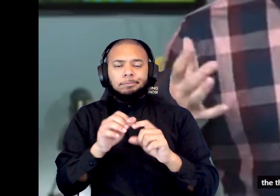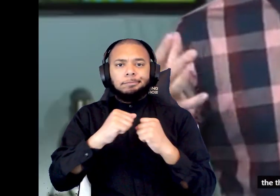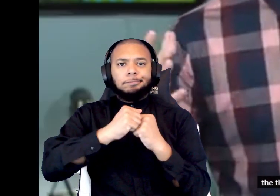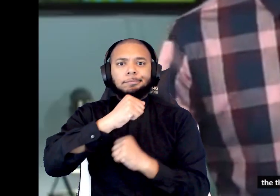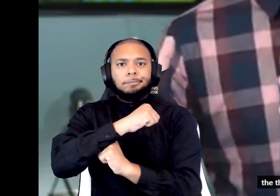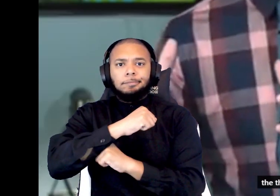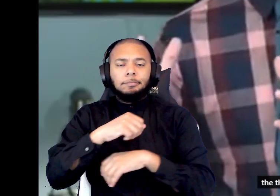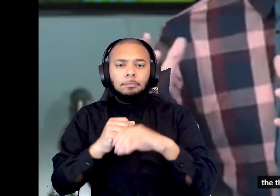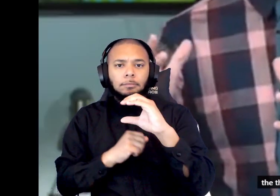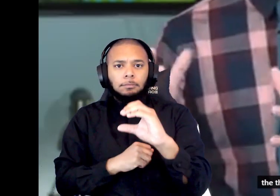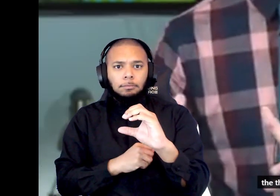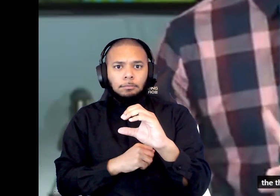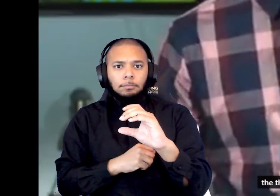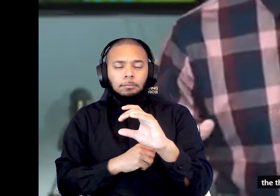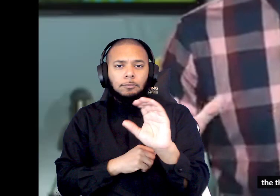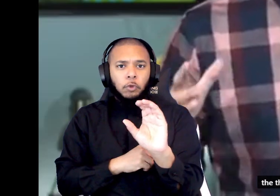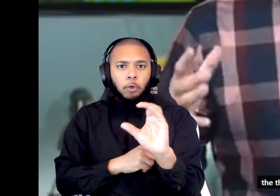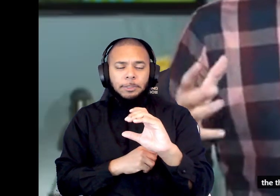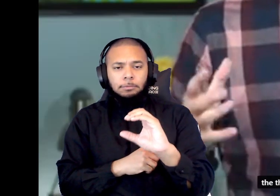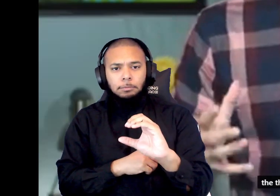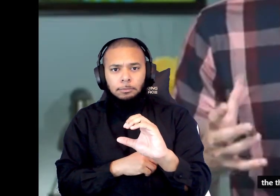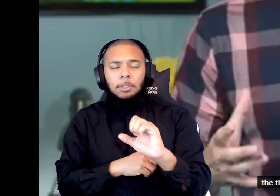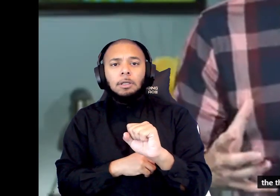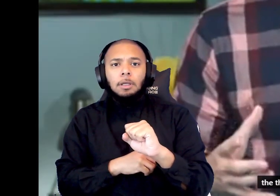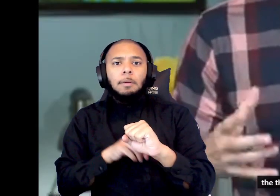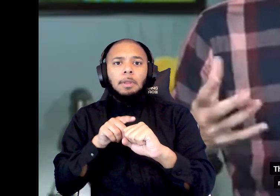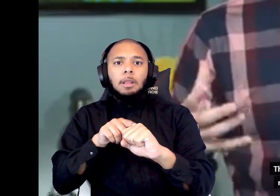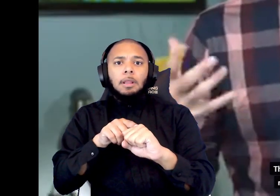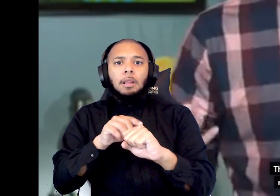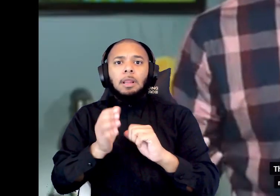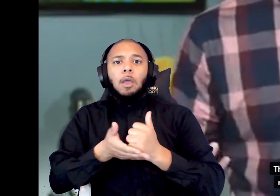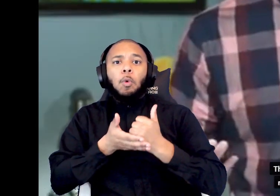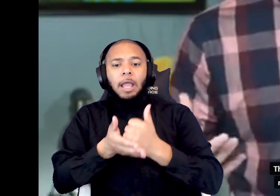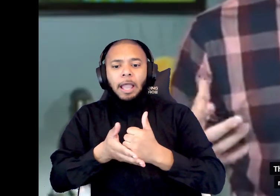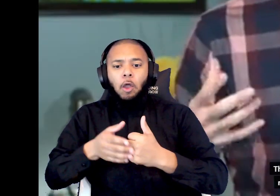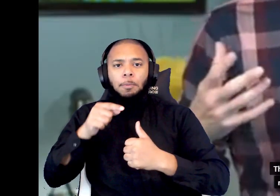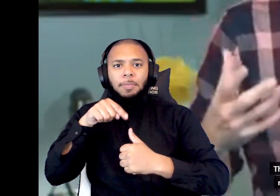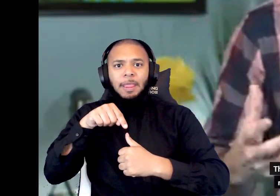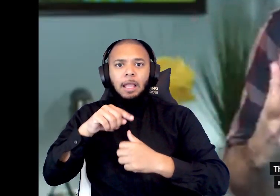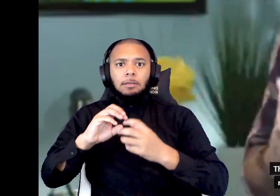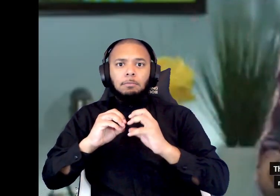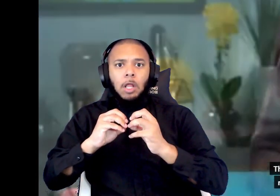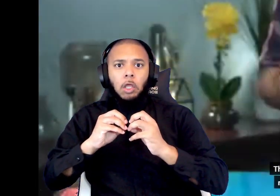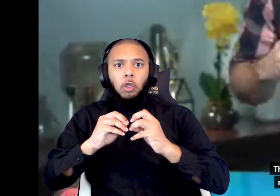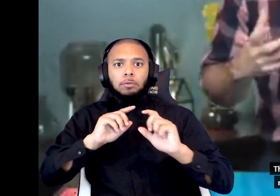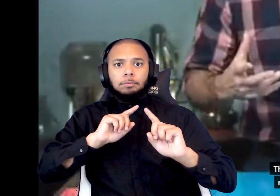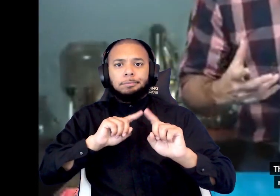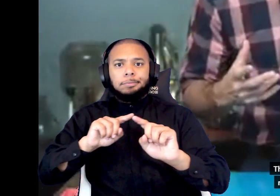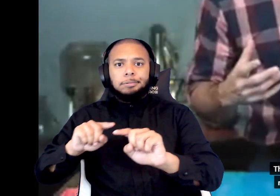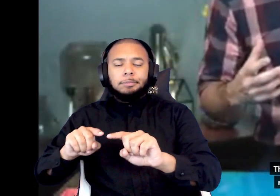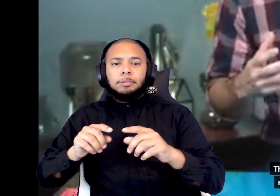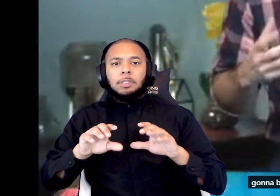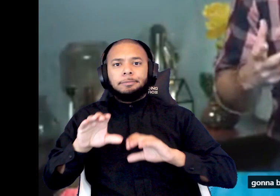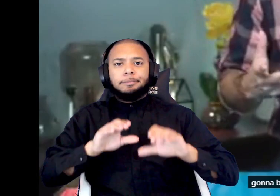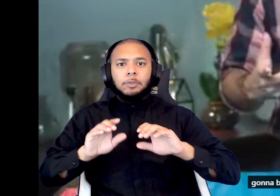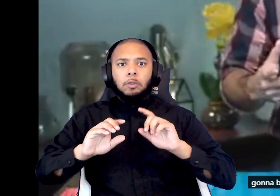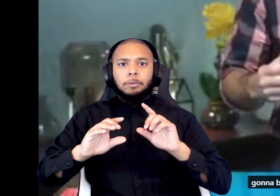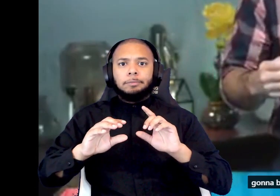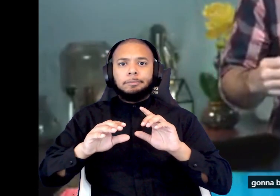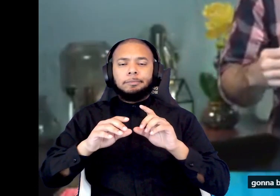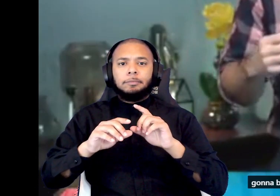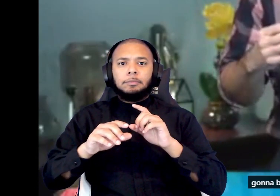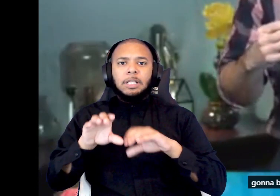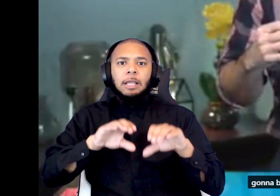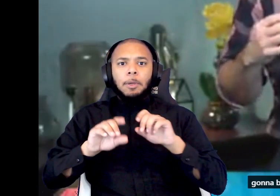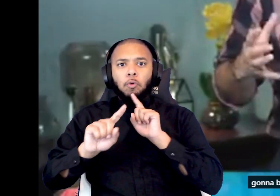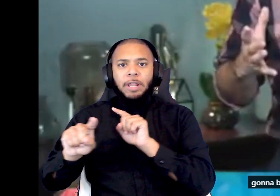help the molecules in the chemical reactions. That's where these functional groups really shine. The functional groups tend to